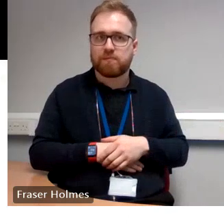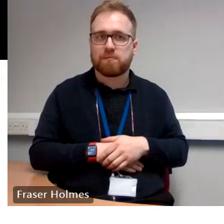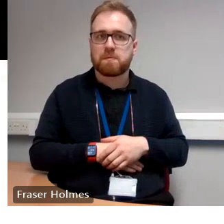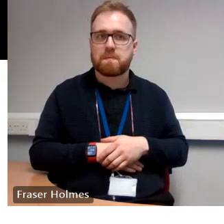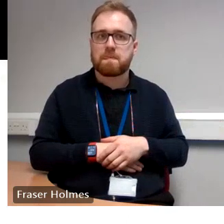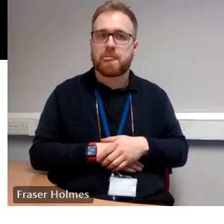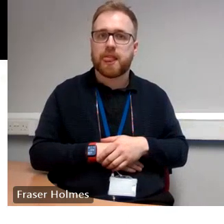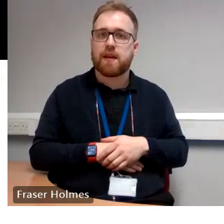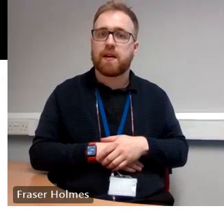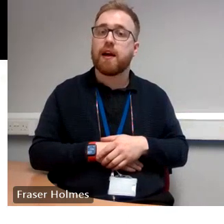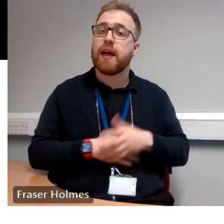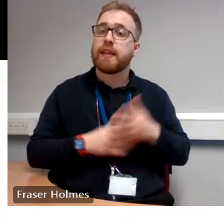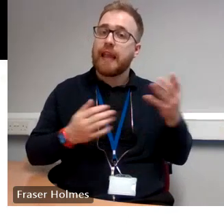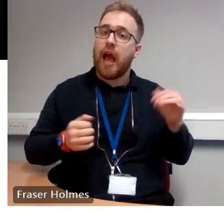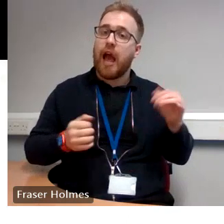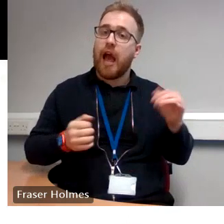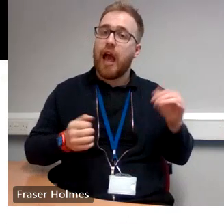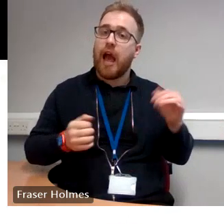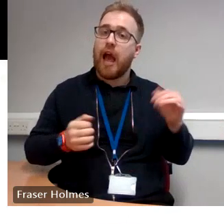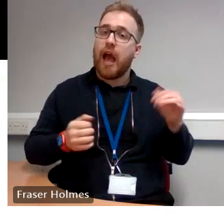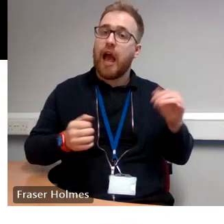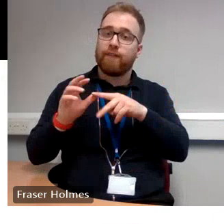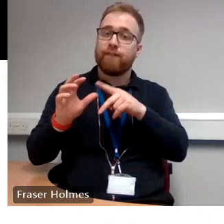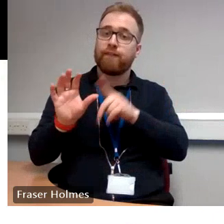And now it's your turn, Faye.